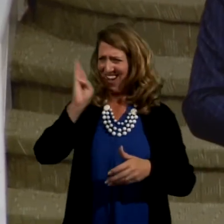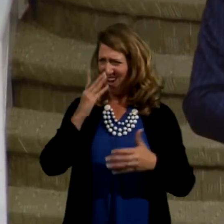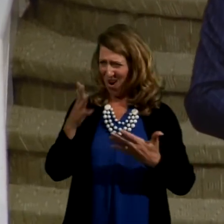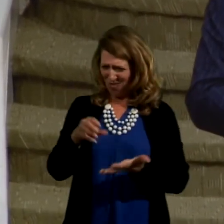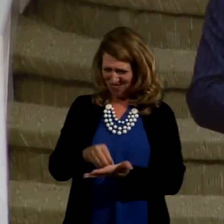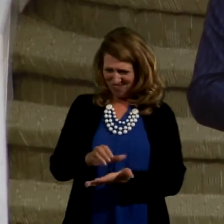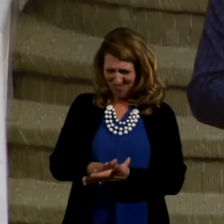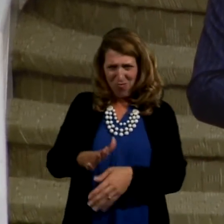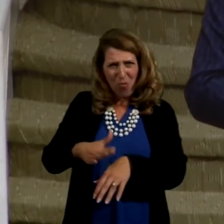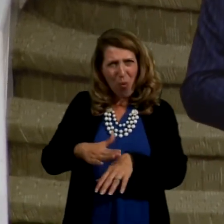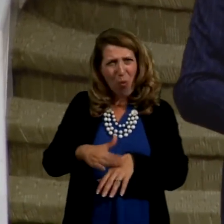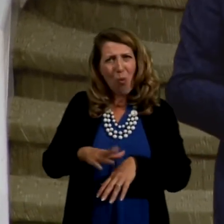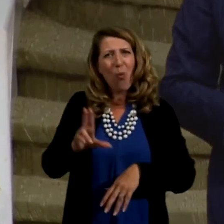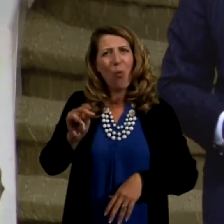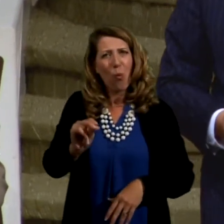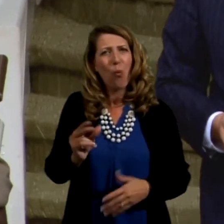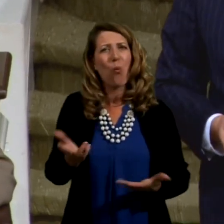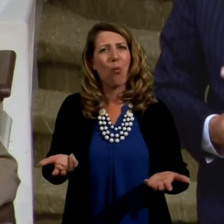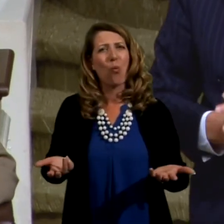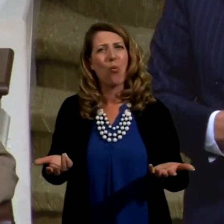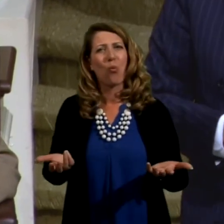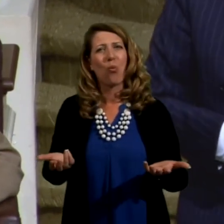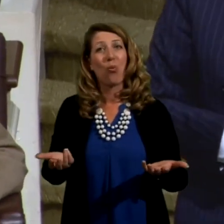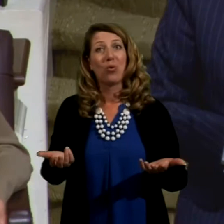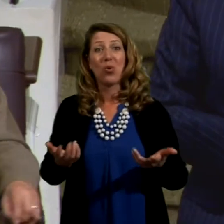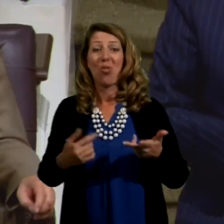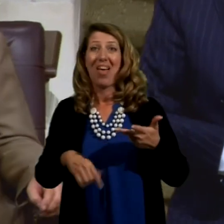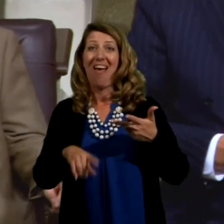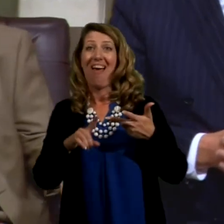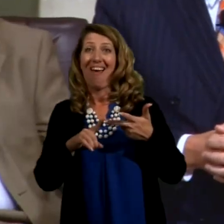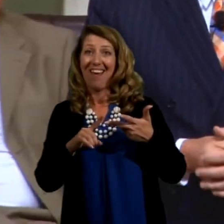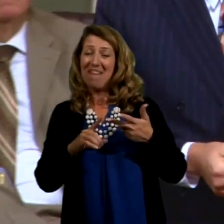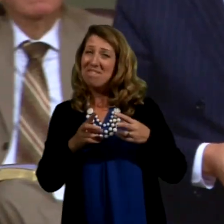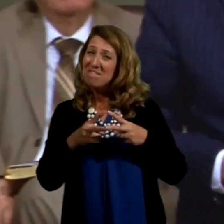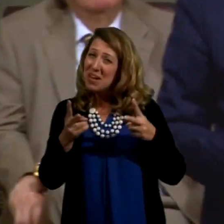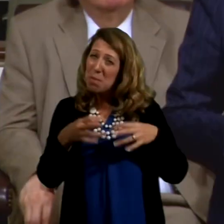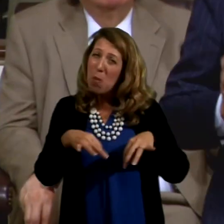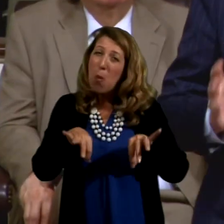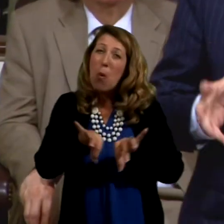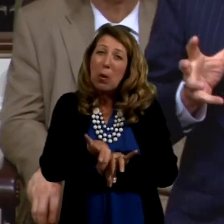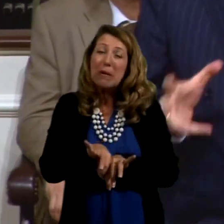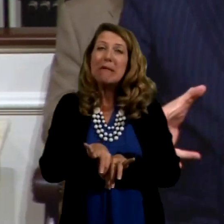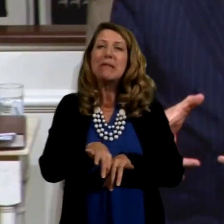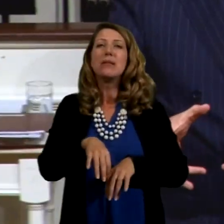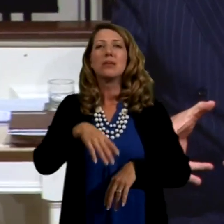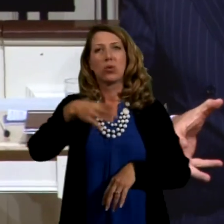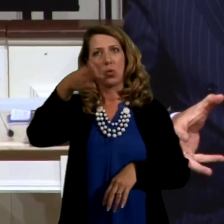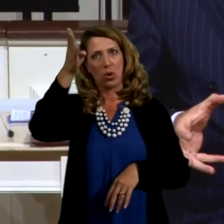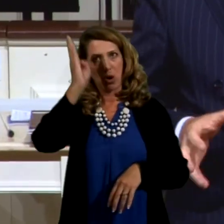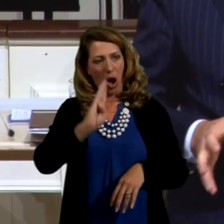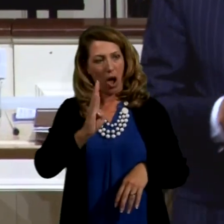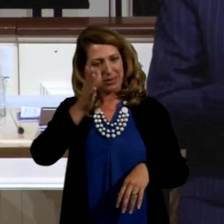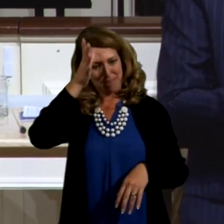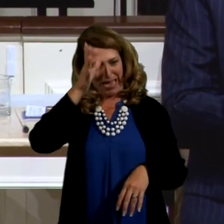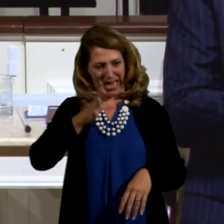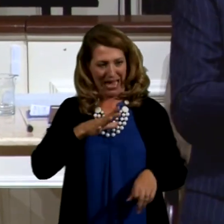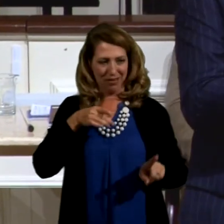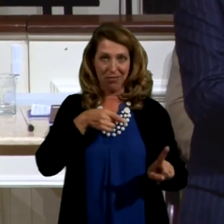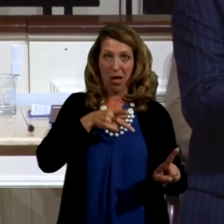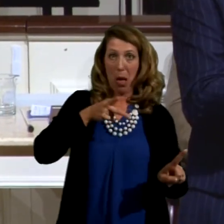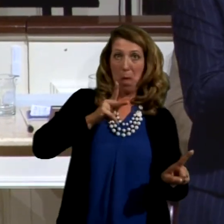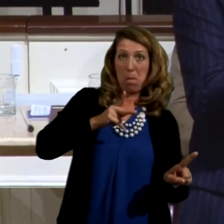that is. And that third part's very important. And God's man had spoken. Now, at that